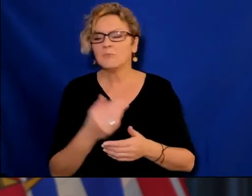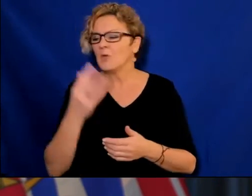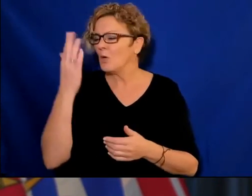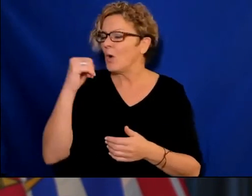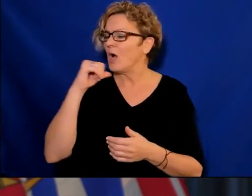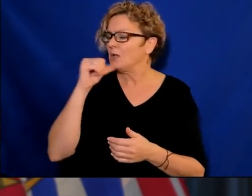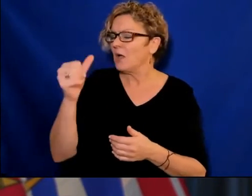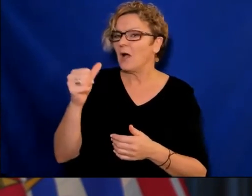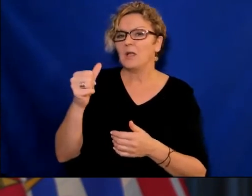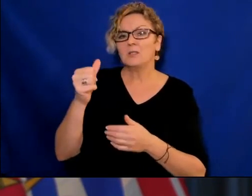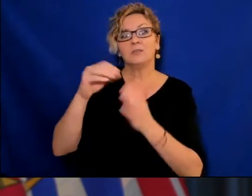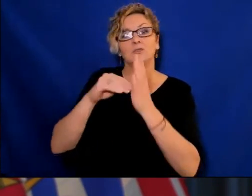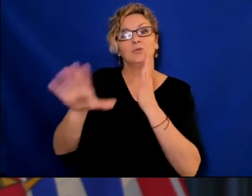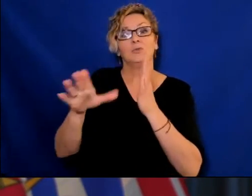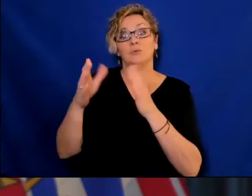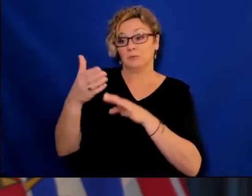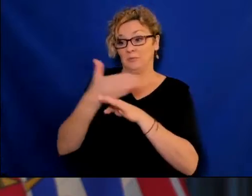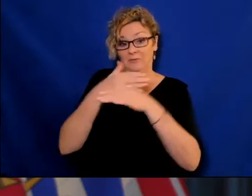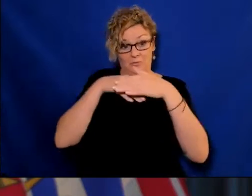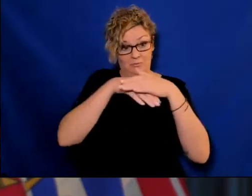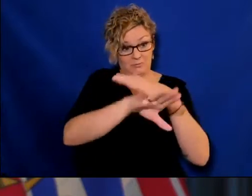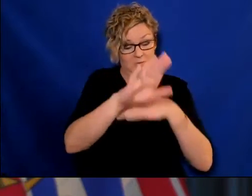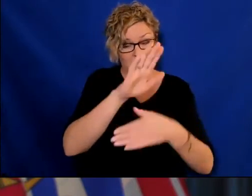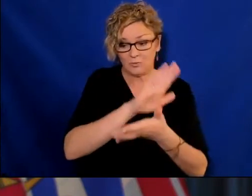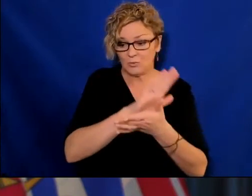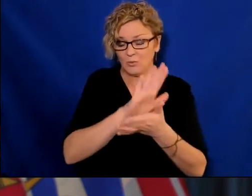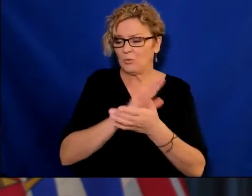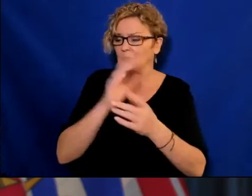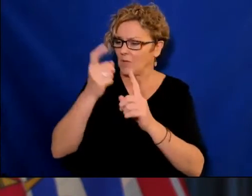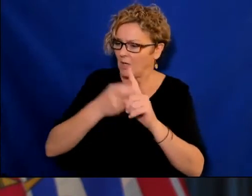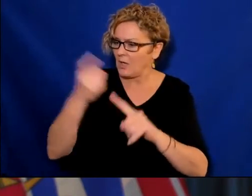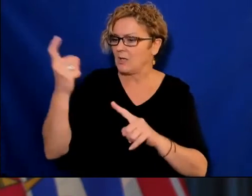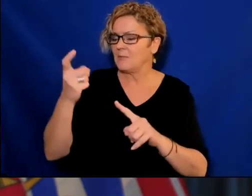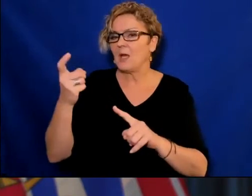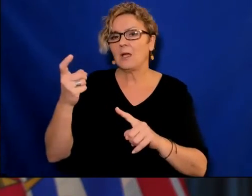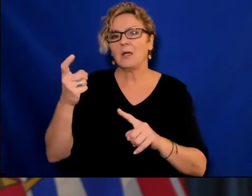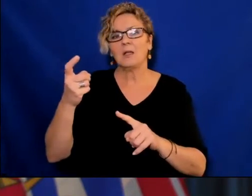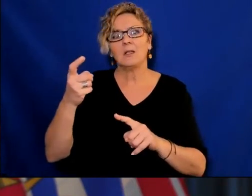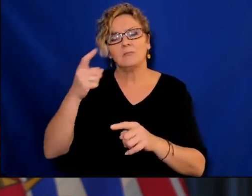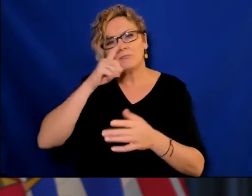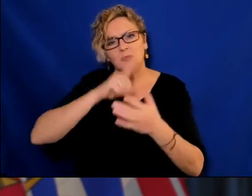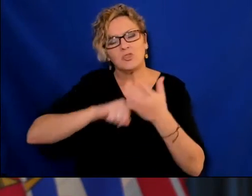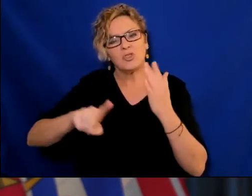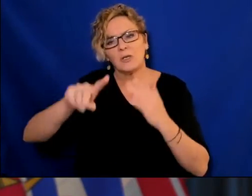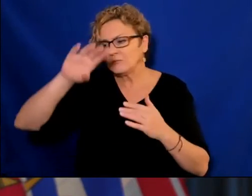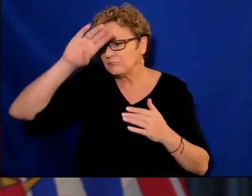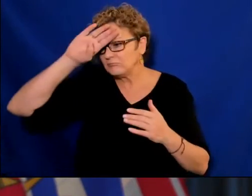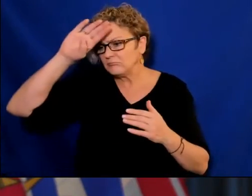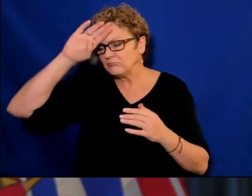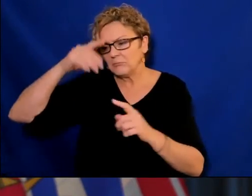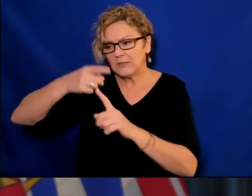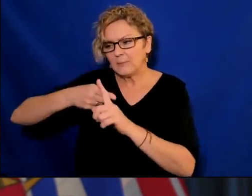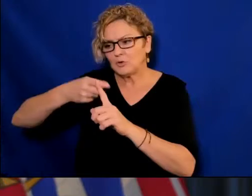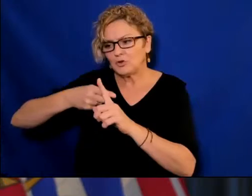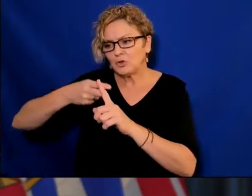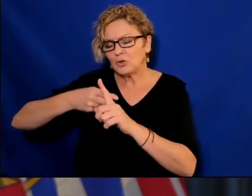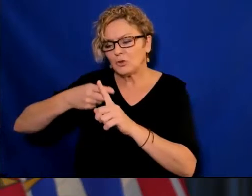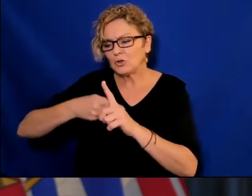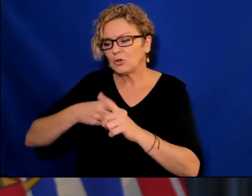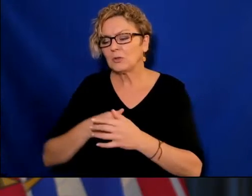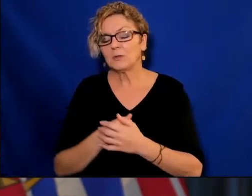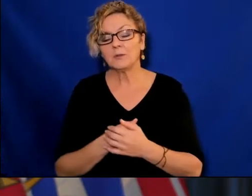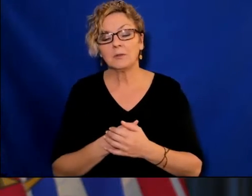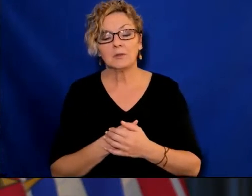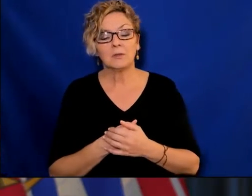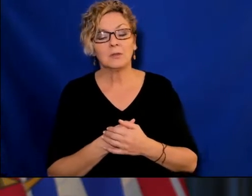that we have learned about this virus is that a fever, so a high temperature, is not something that we're seeing very commonly, particularly